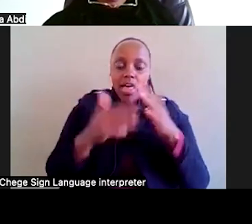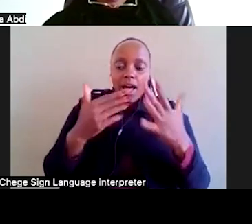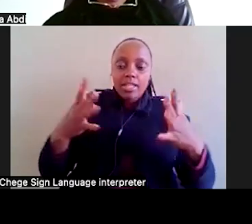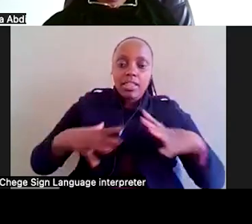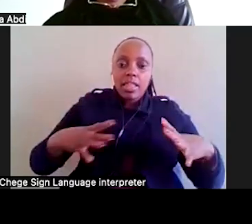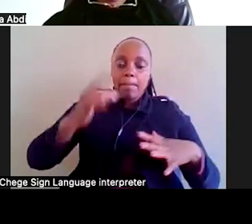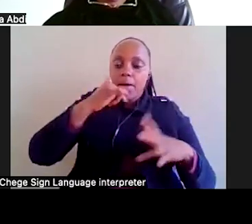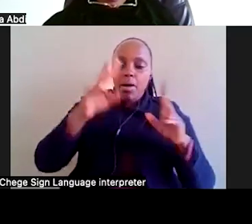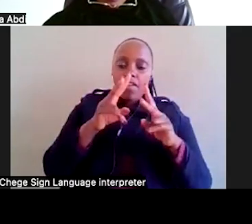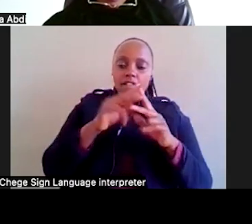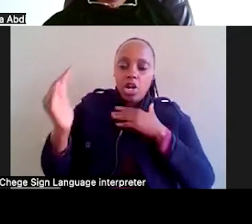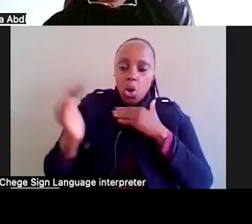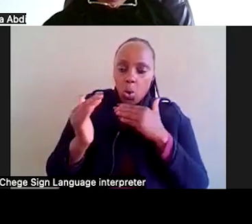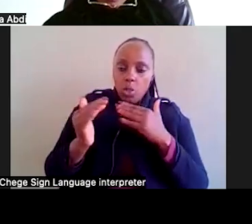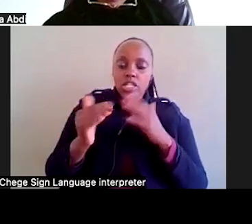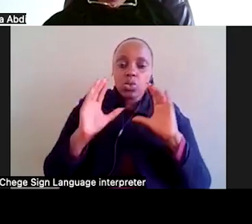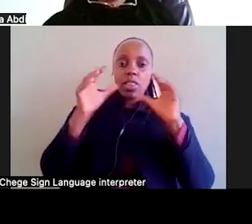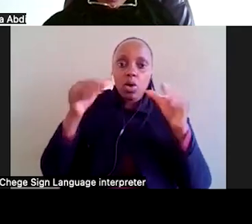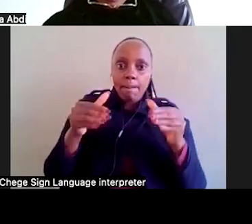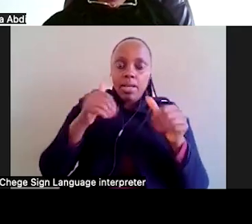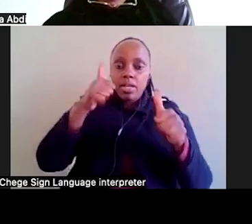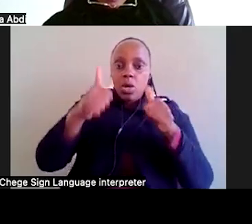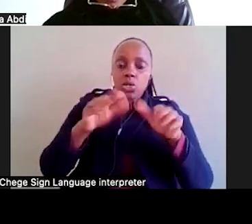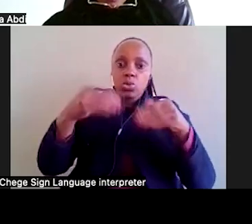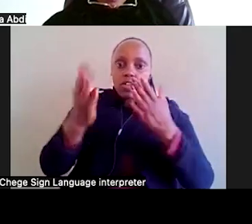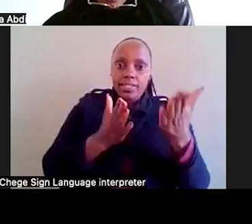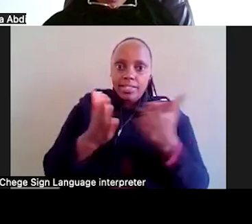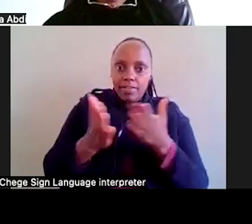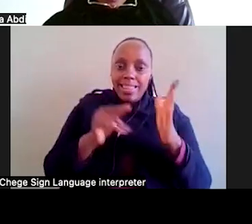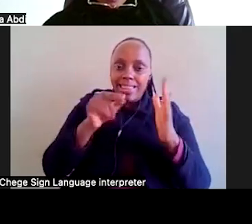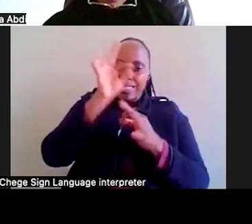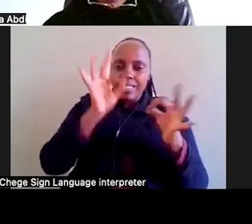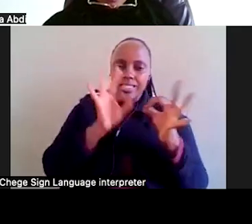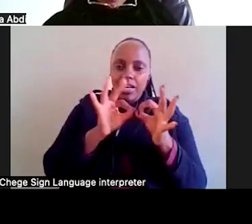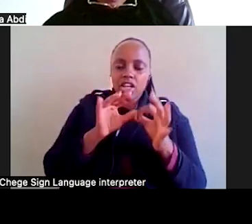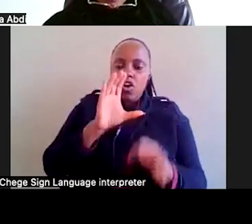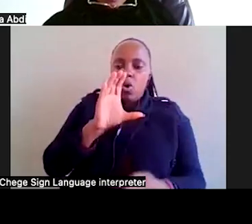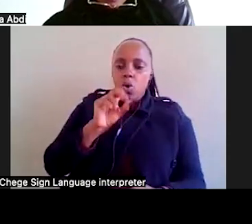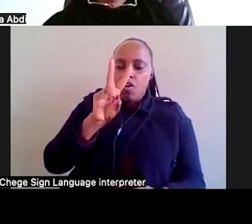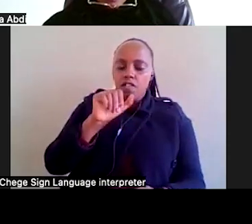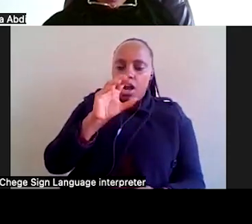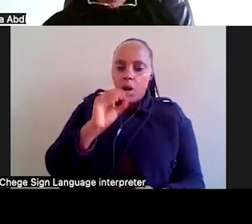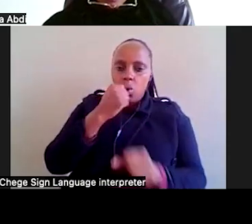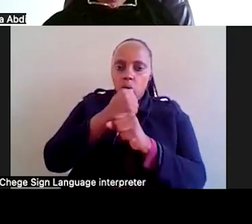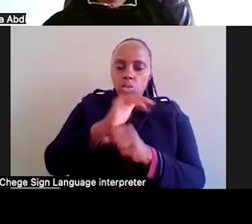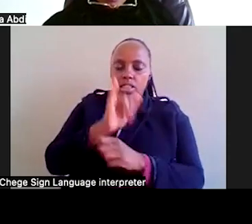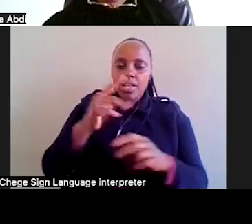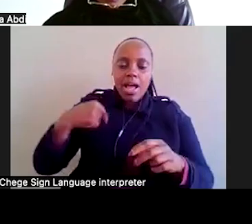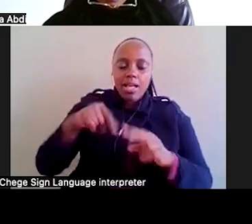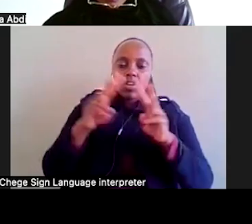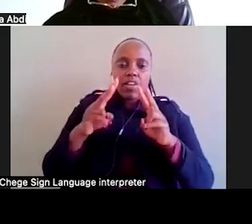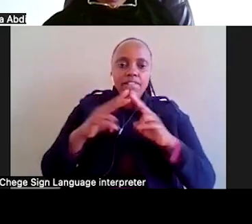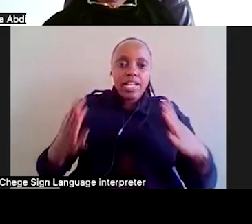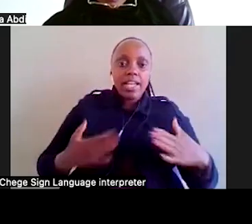are very close to the communities that we serve. And that is exactly who COVAO is. So we are very, very excited about